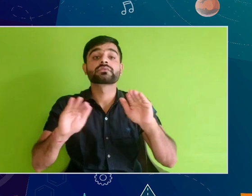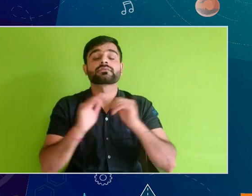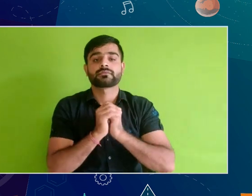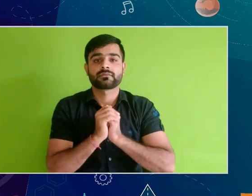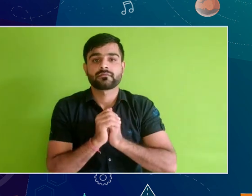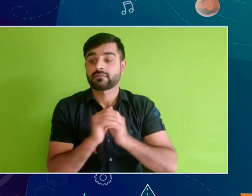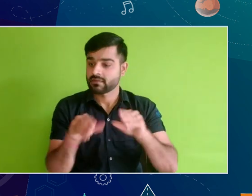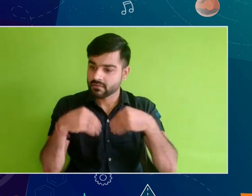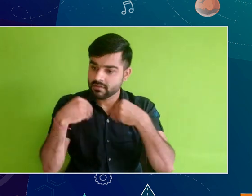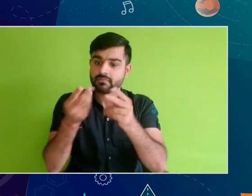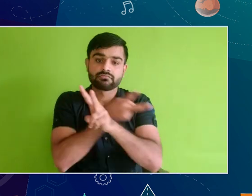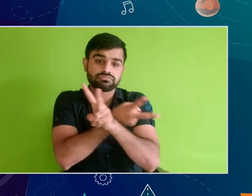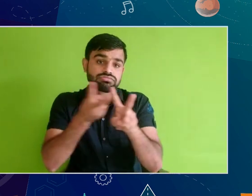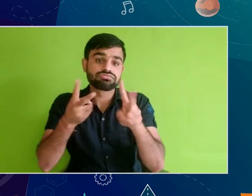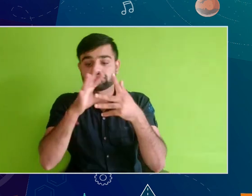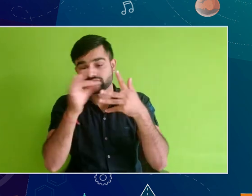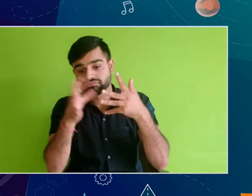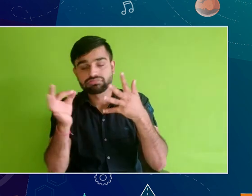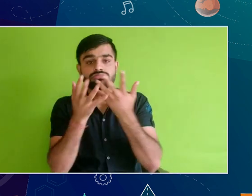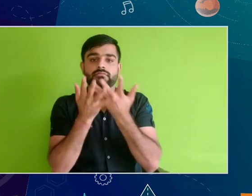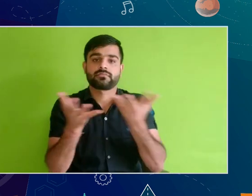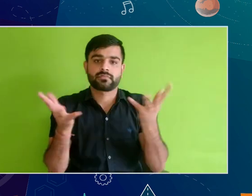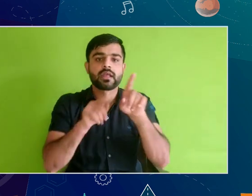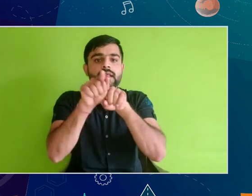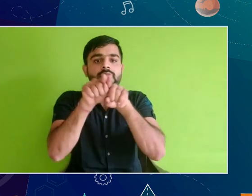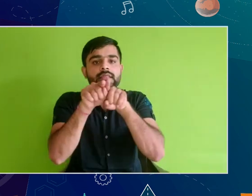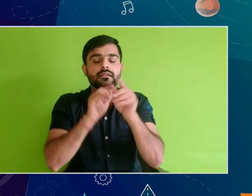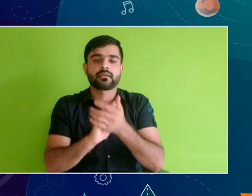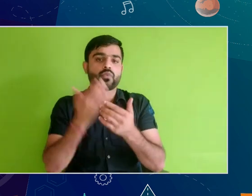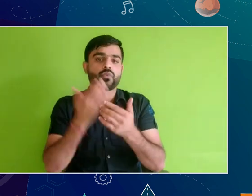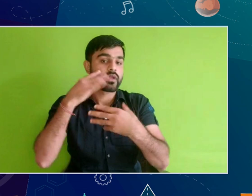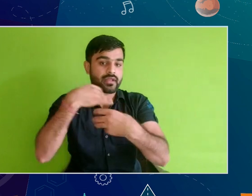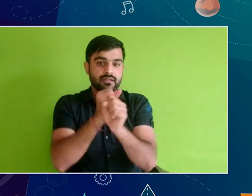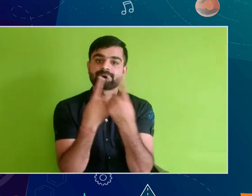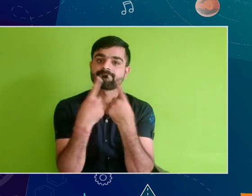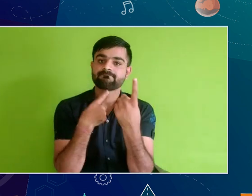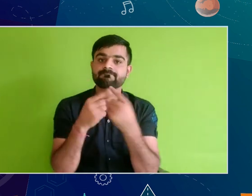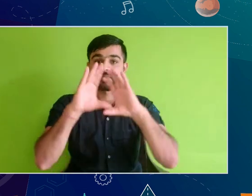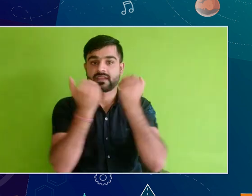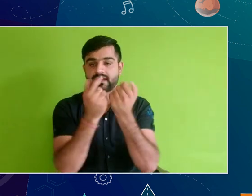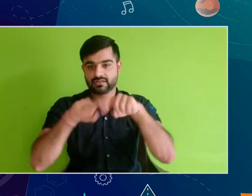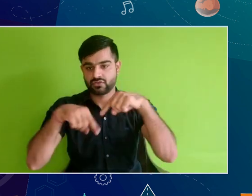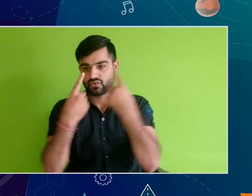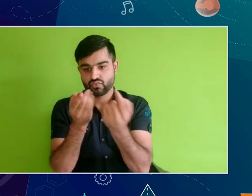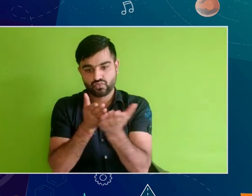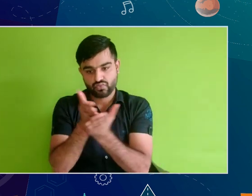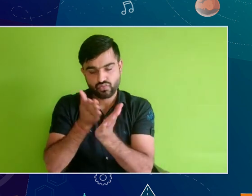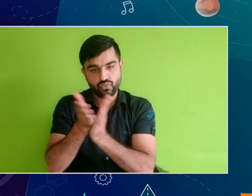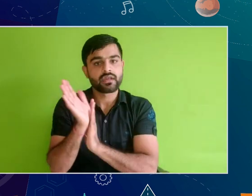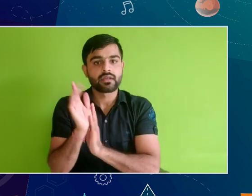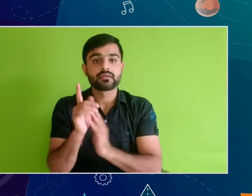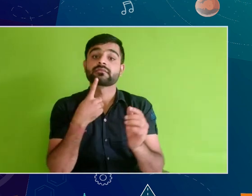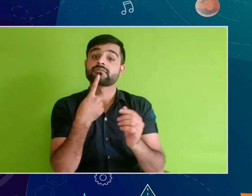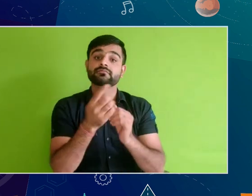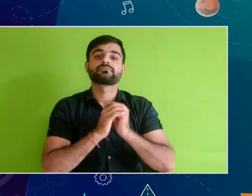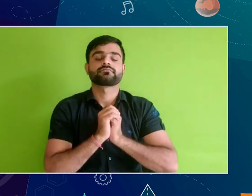various options for the same. For example, when we are talking about the classroom waste, we can tell them that there